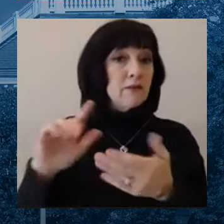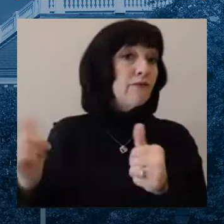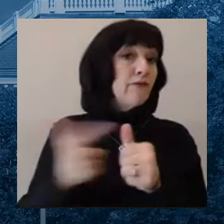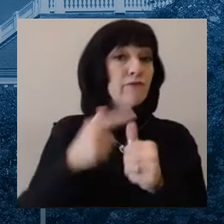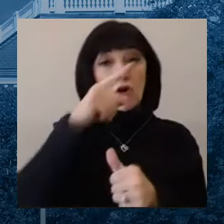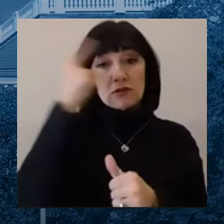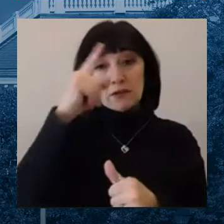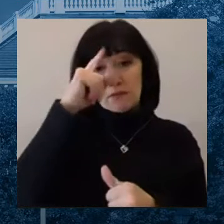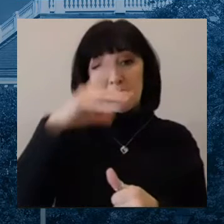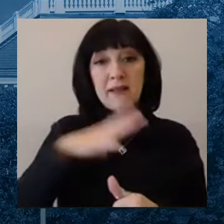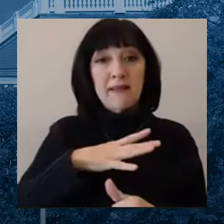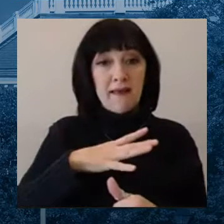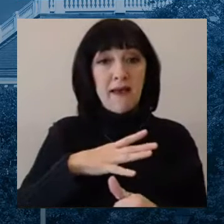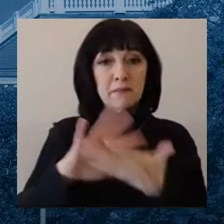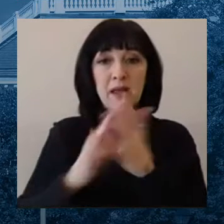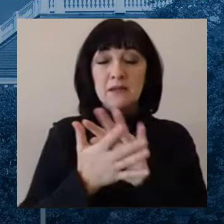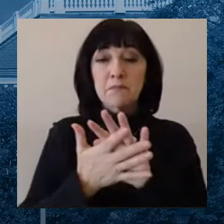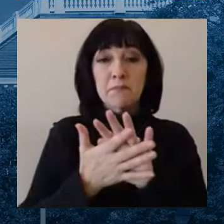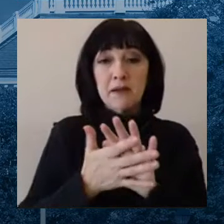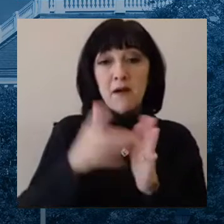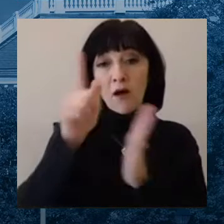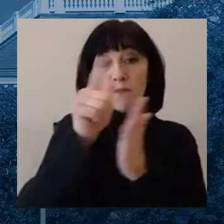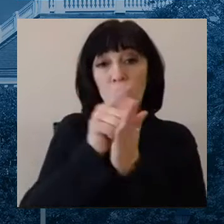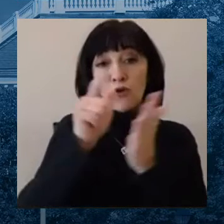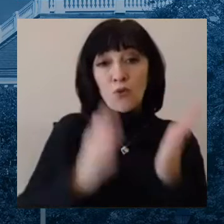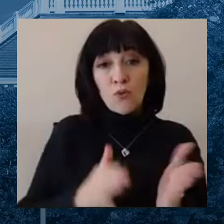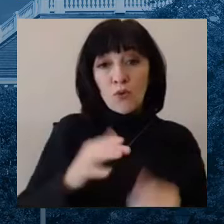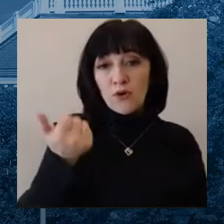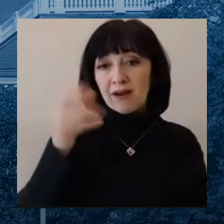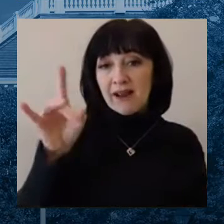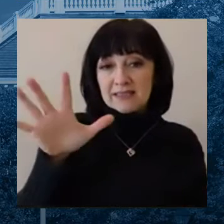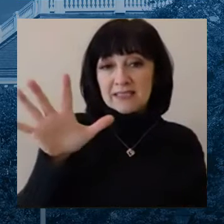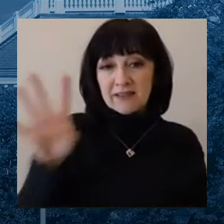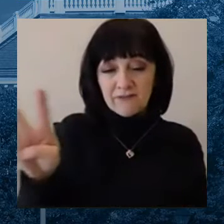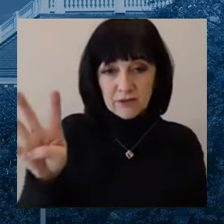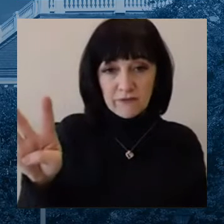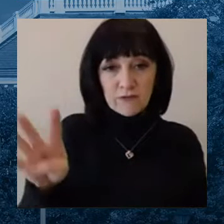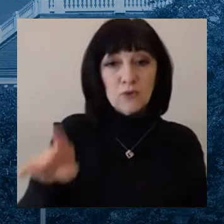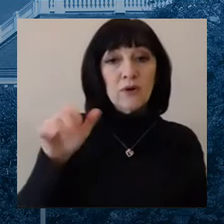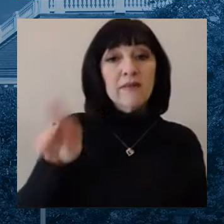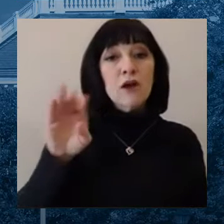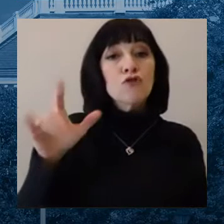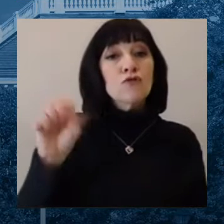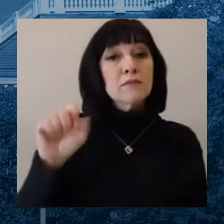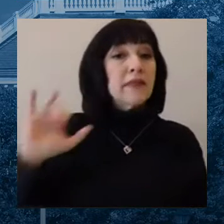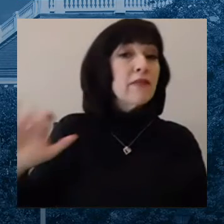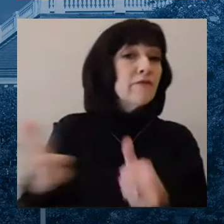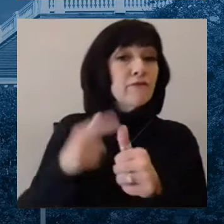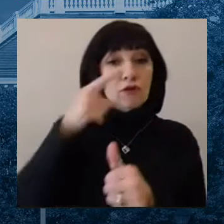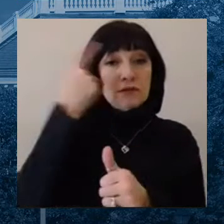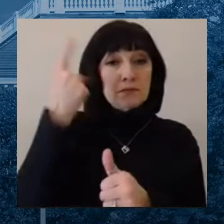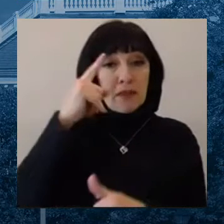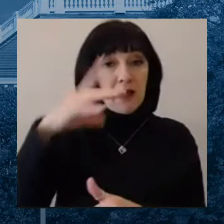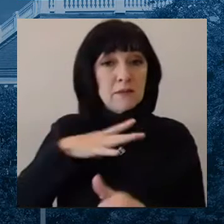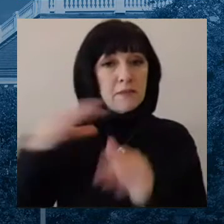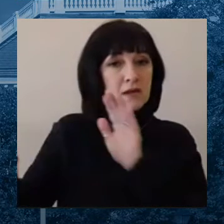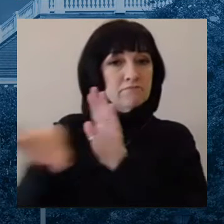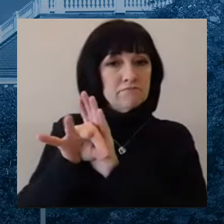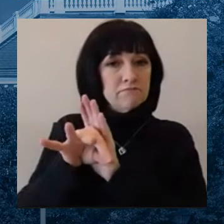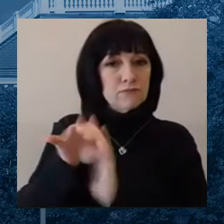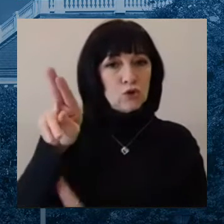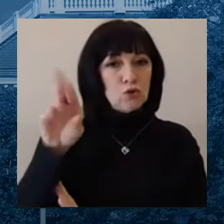in 1854. Hiram Rhodes Revels, the first Black man elected to the United